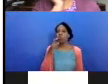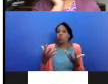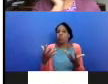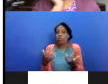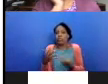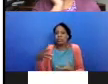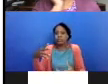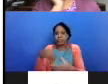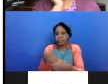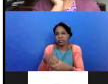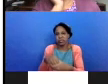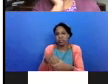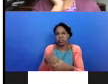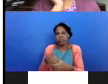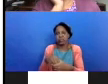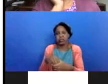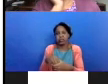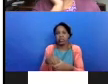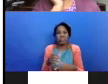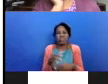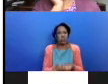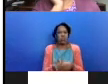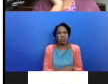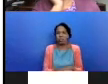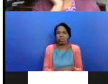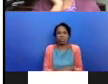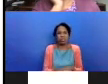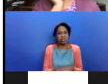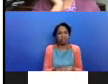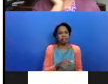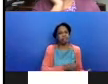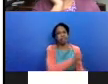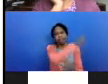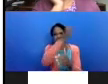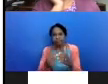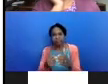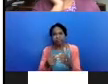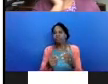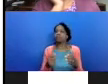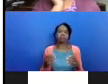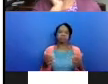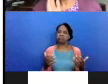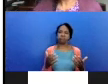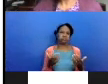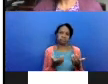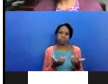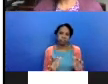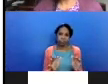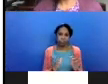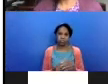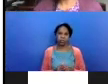through that kind of process, which I think we did in the early days by forcing everybody into those individual groups.